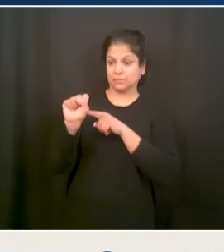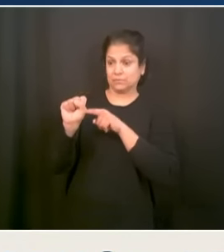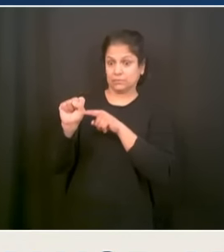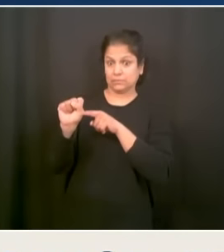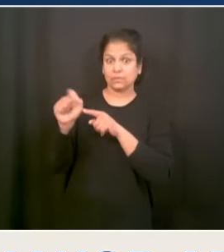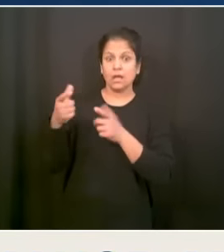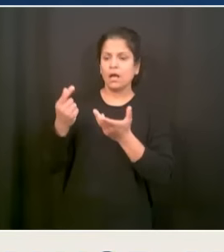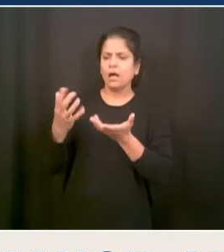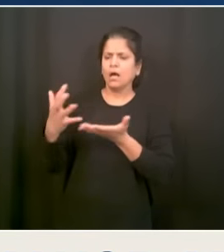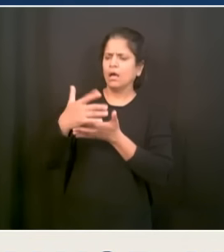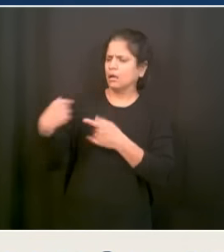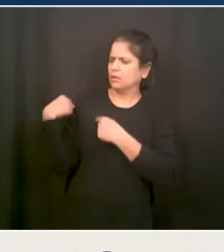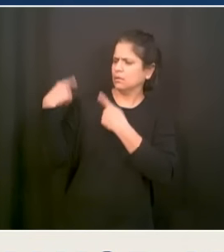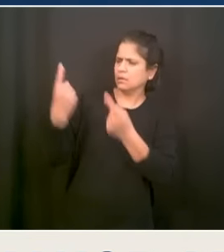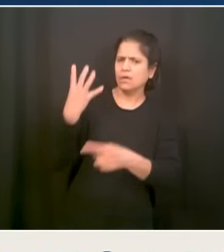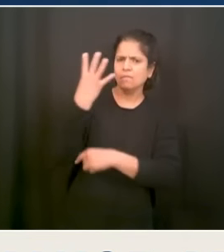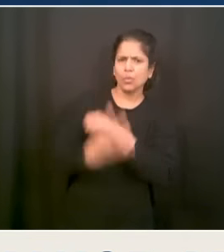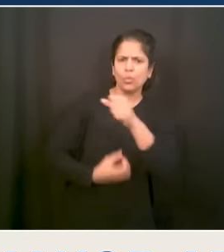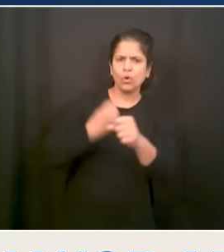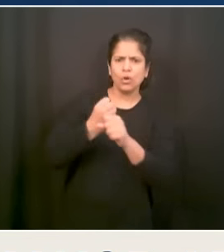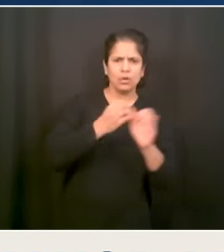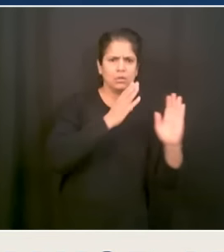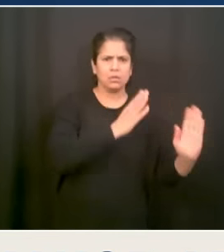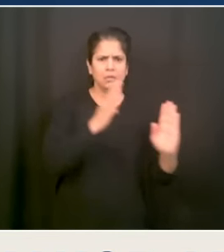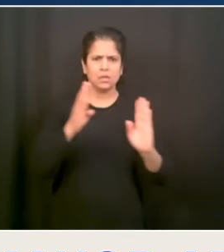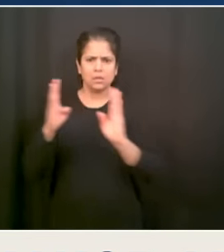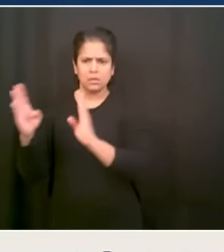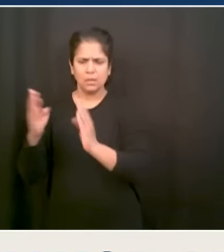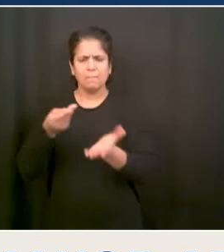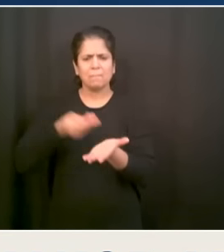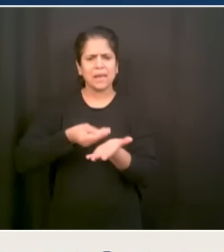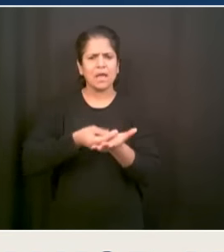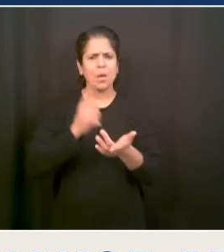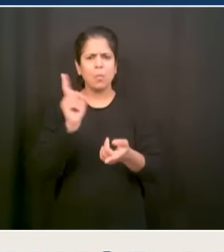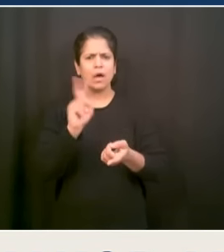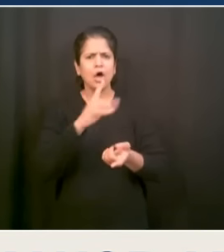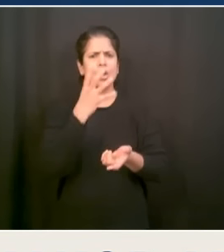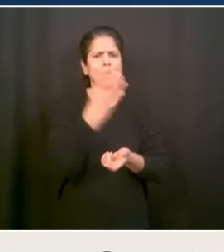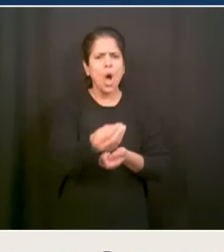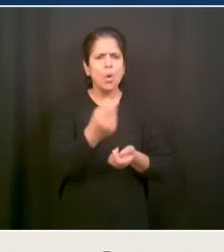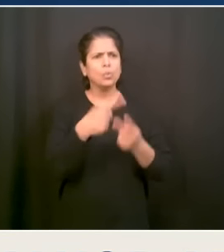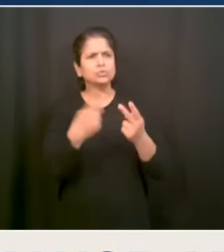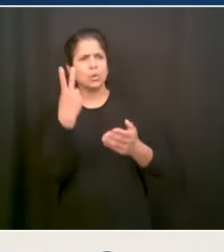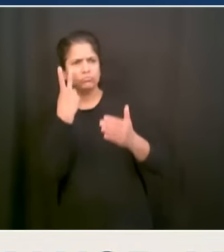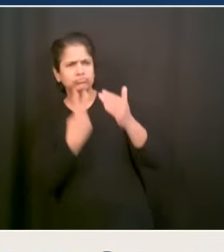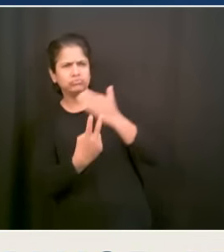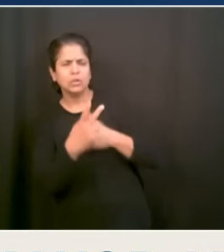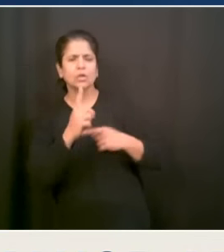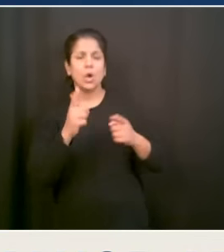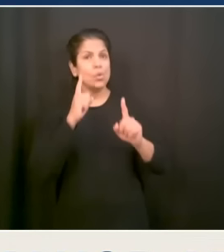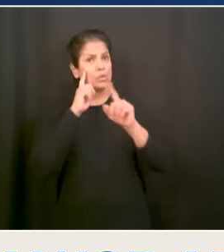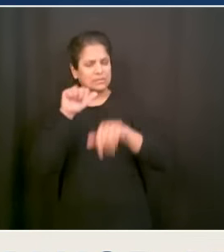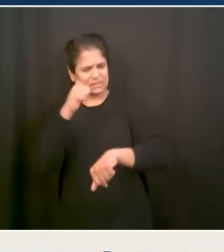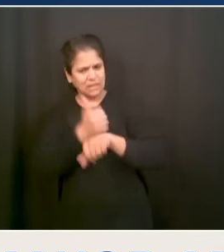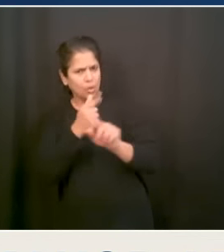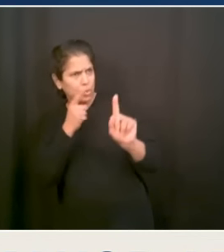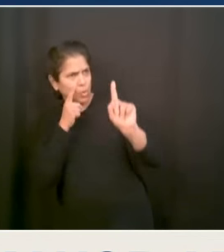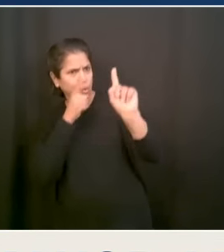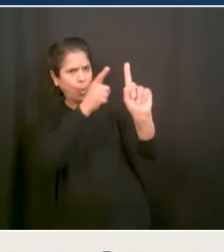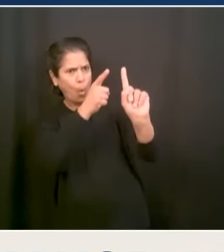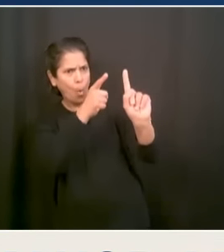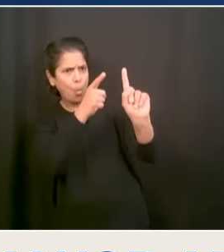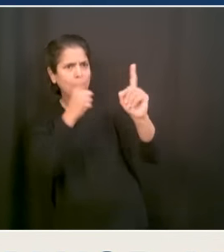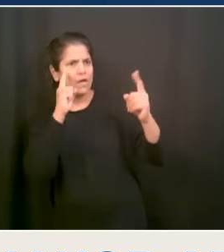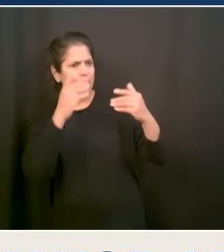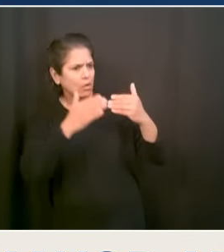State Controller DiNapoli. These projections were formed independently, but they tell the same story. We are still reviewing the city's